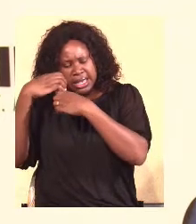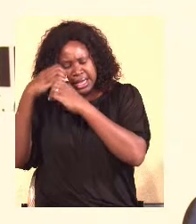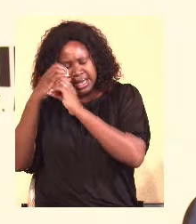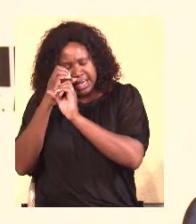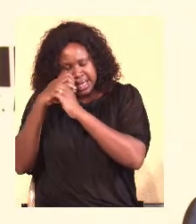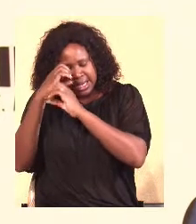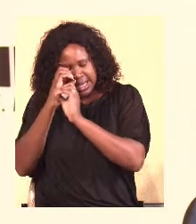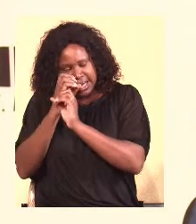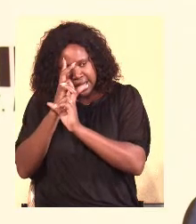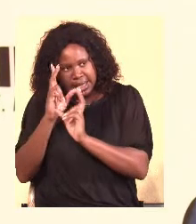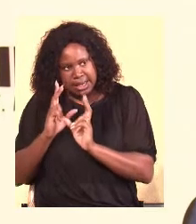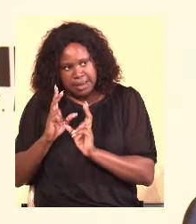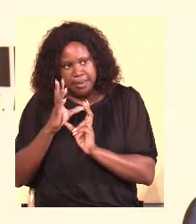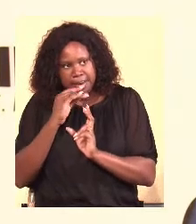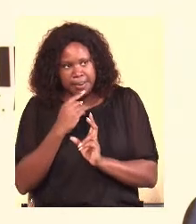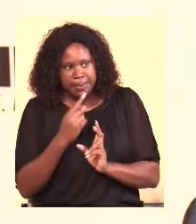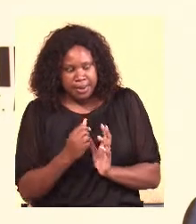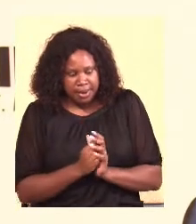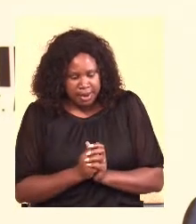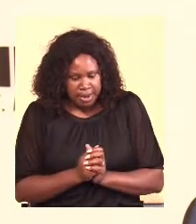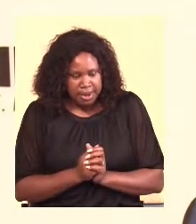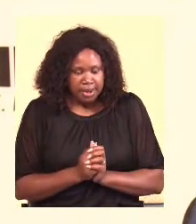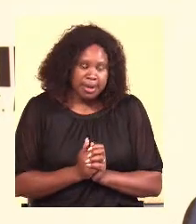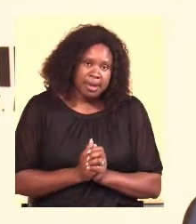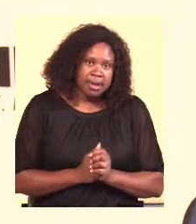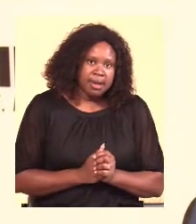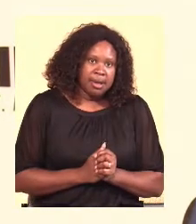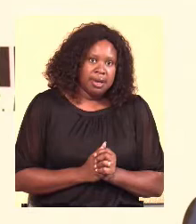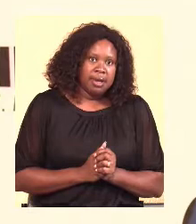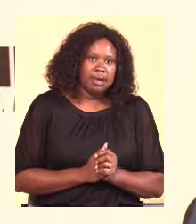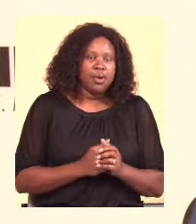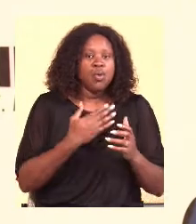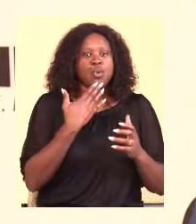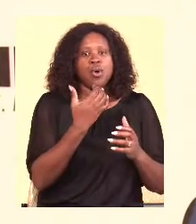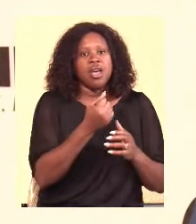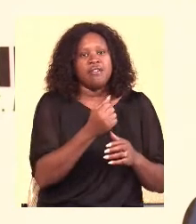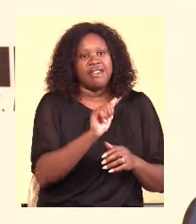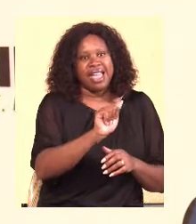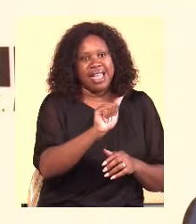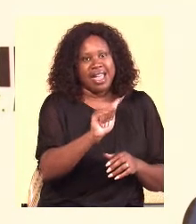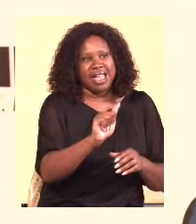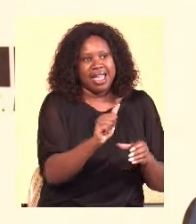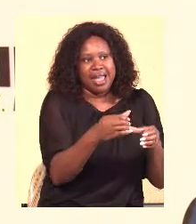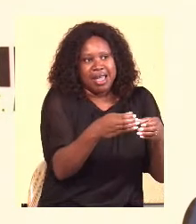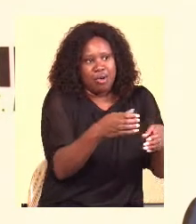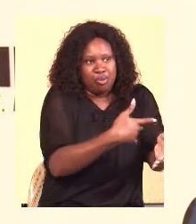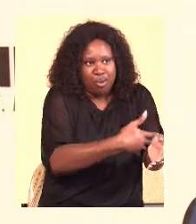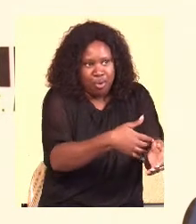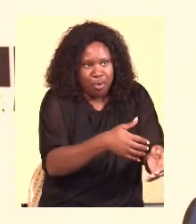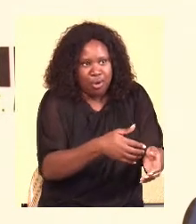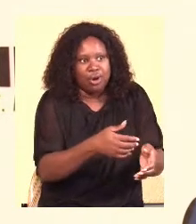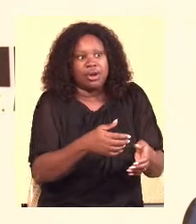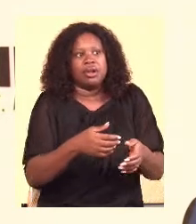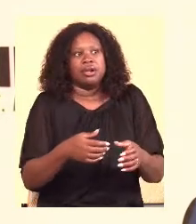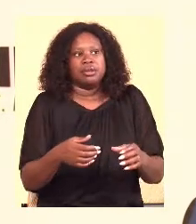says basically those that are in who have A blood group are more vulnerable. So to determine